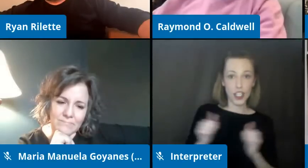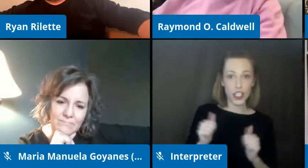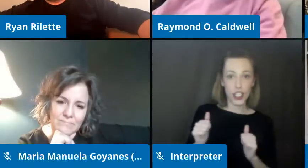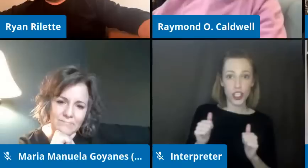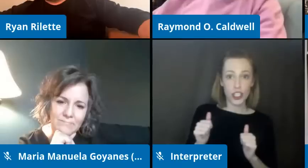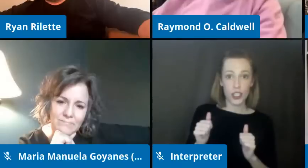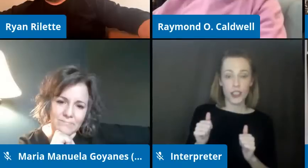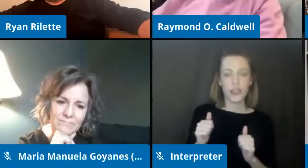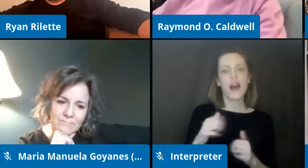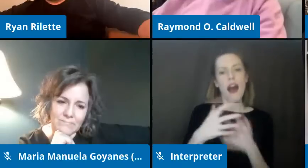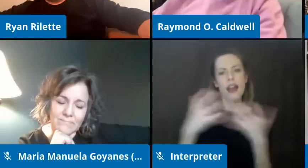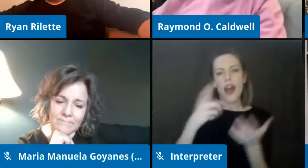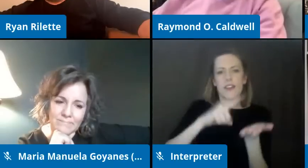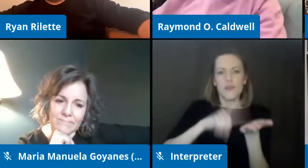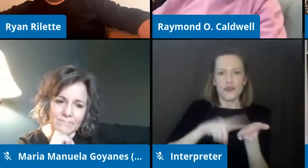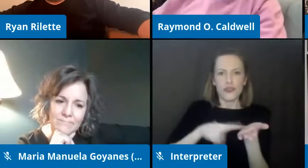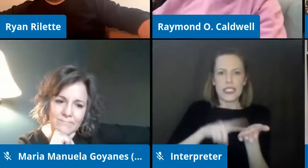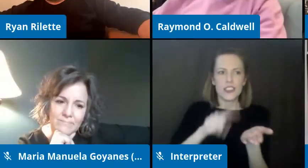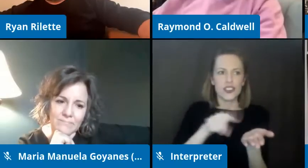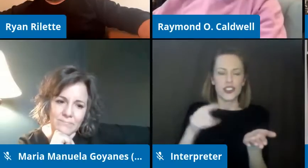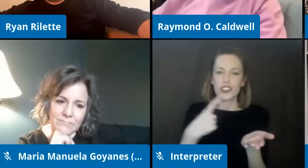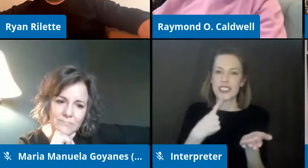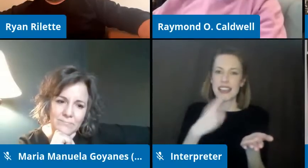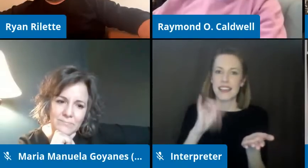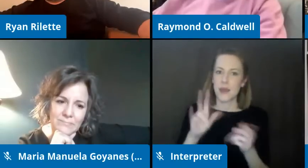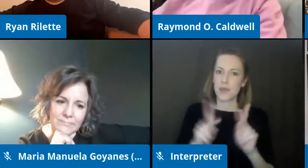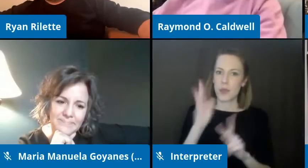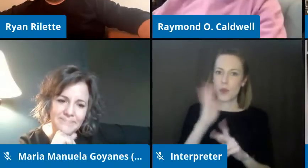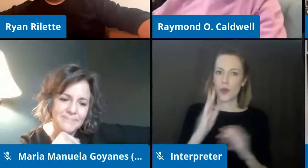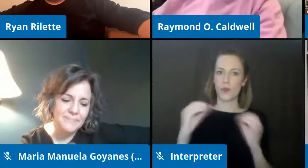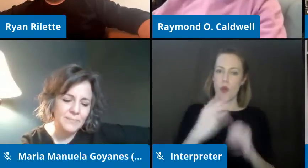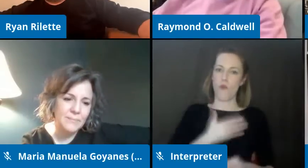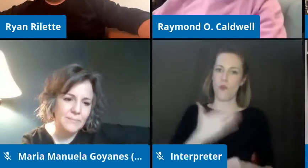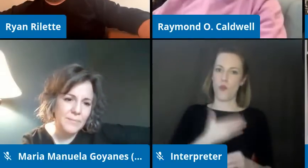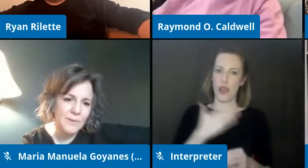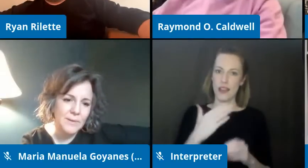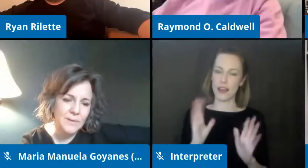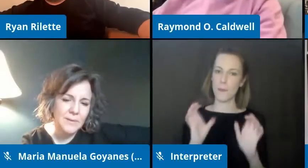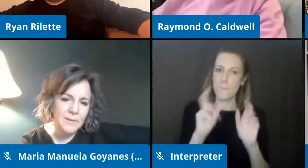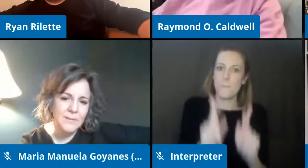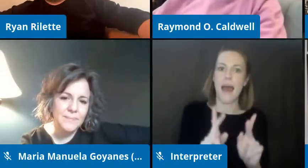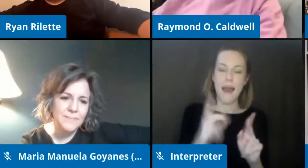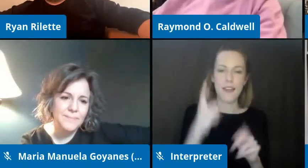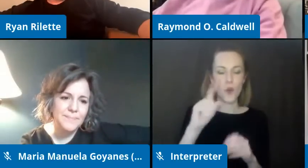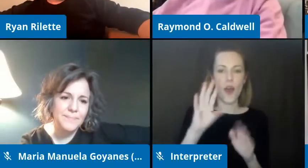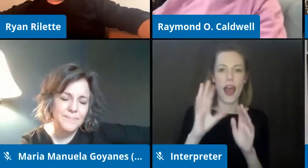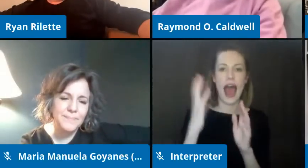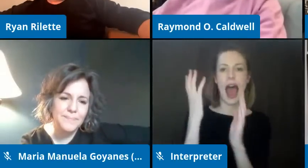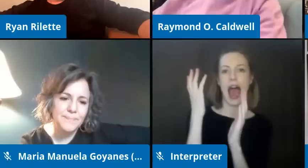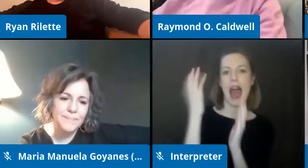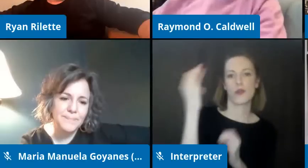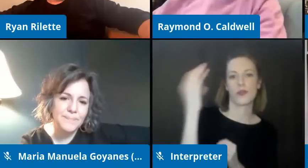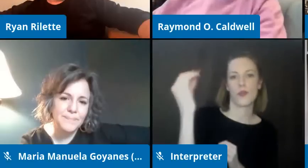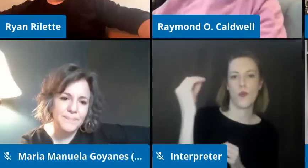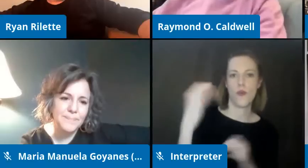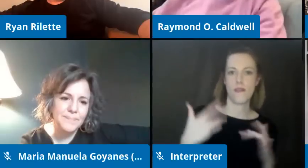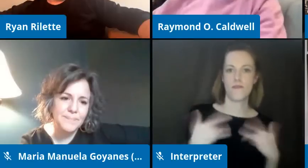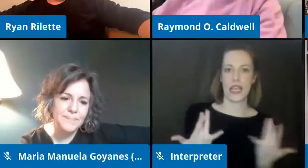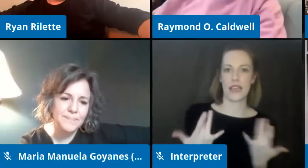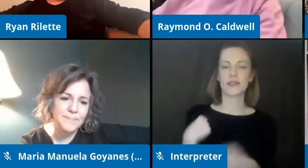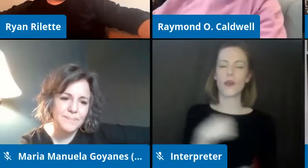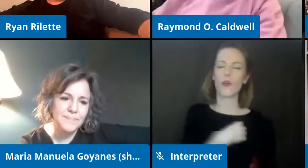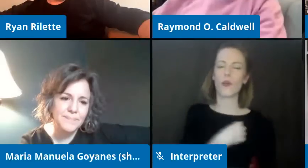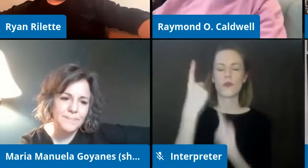outdoor events sooner than they will to indoor. So, you know, we're thinking about how can we activate our outdoor space and outdoor theater.